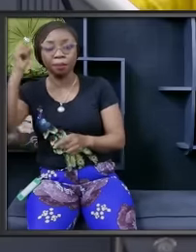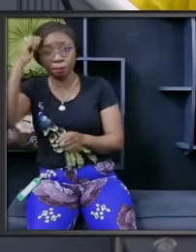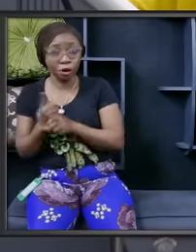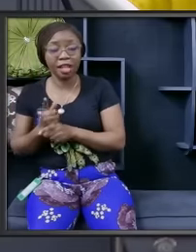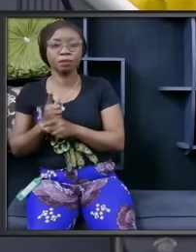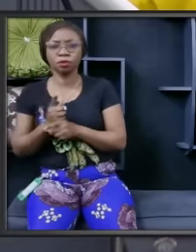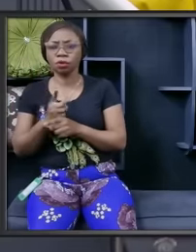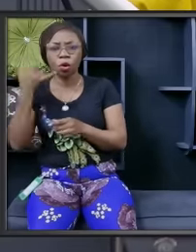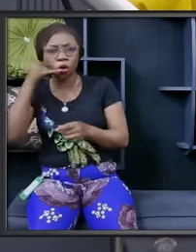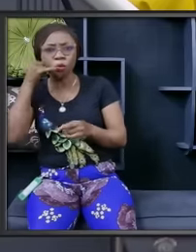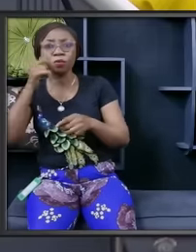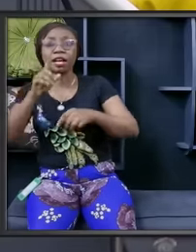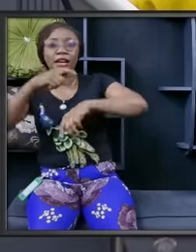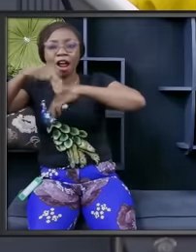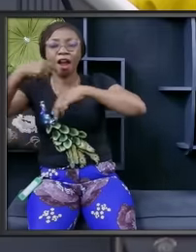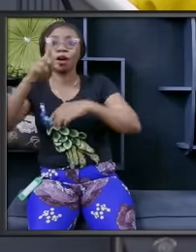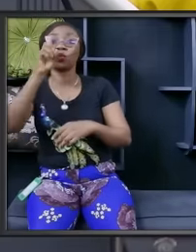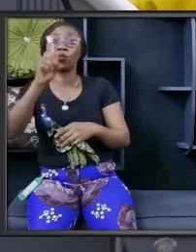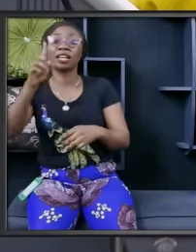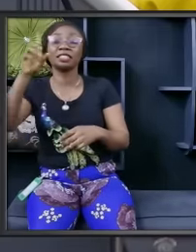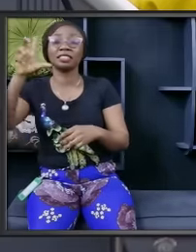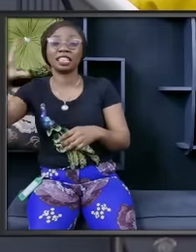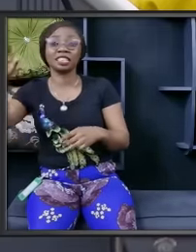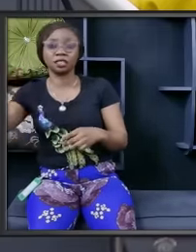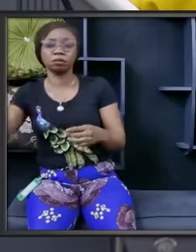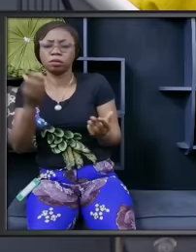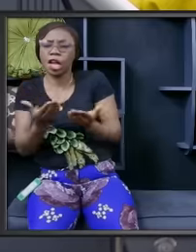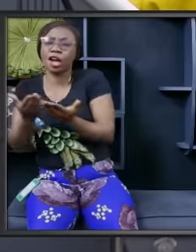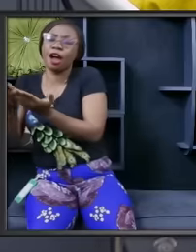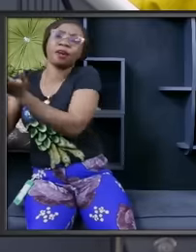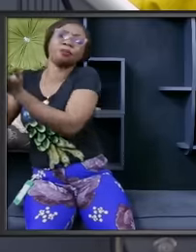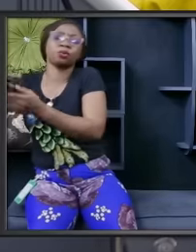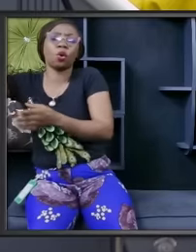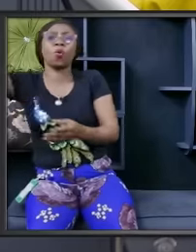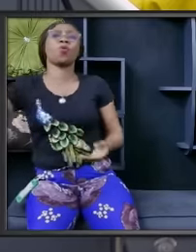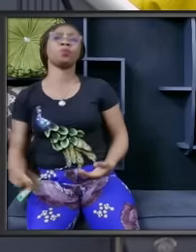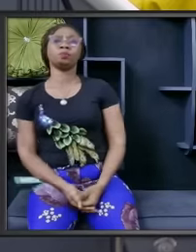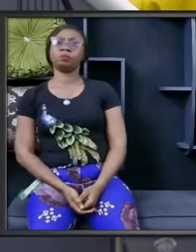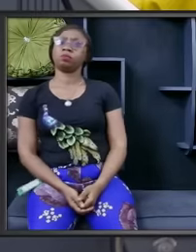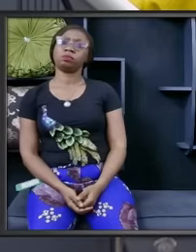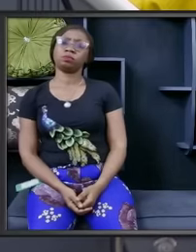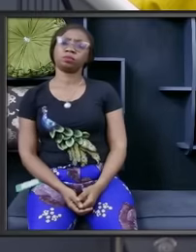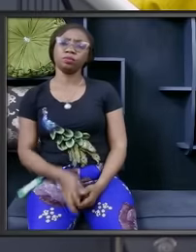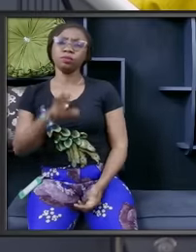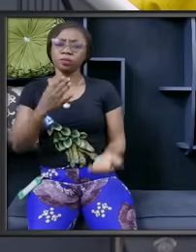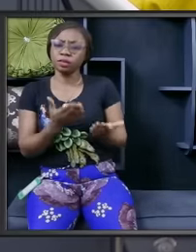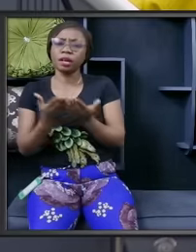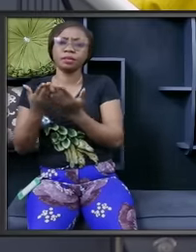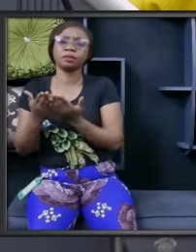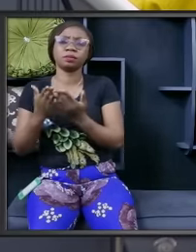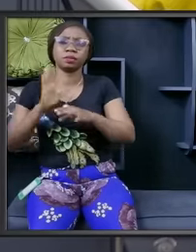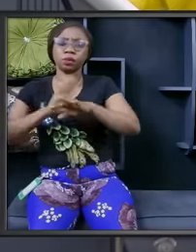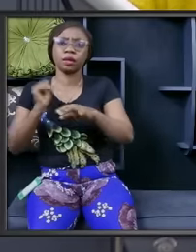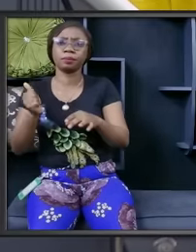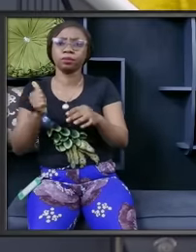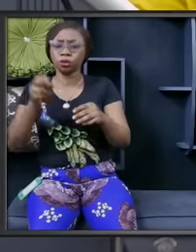around 1:30. Where they carry me put for main road as a cops. Now I call Ebere Okafor, one man where they